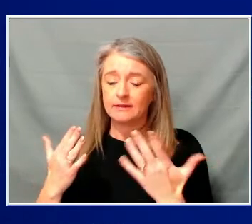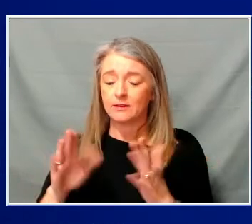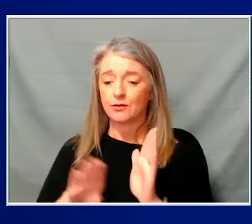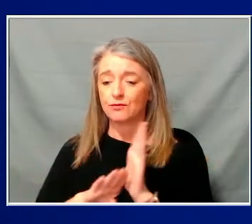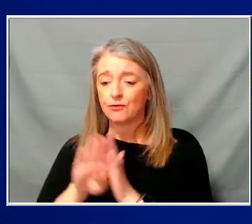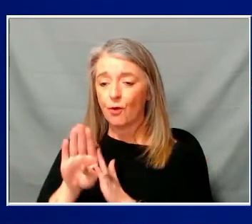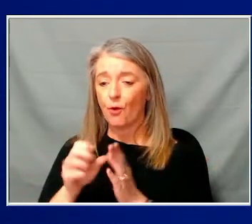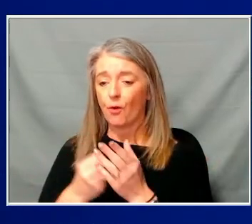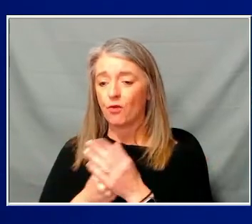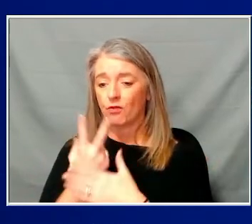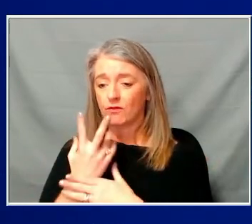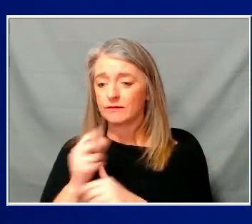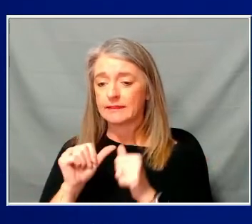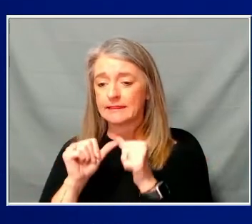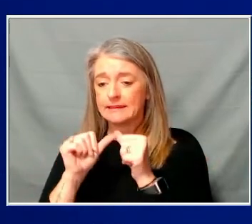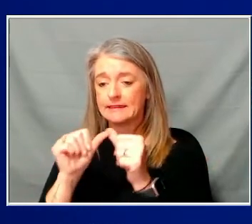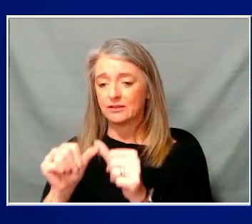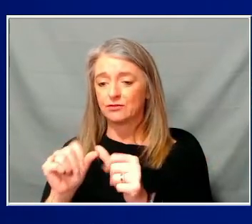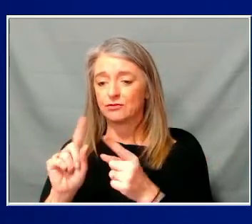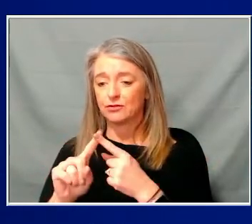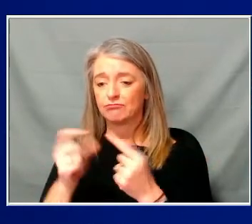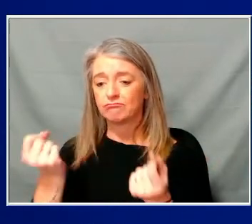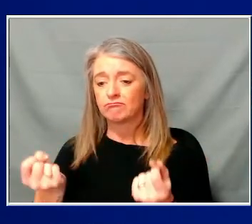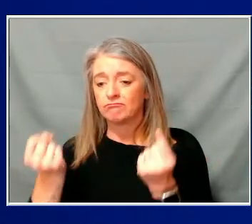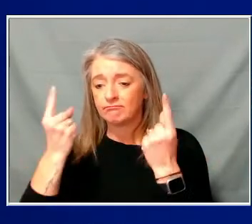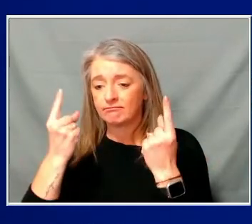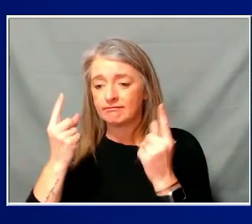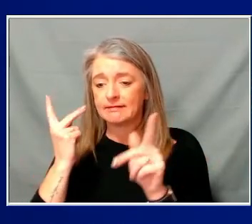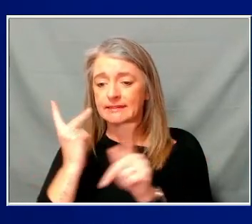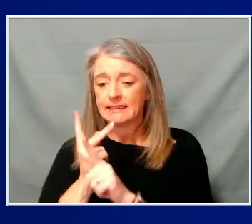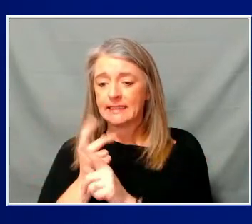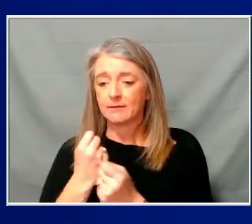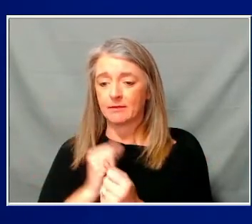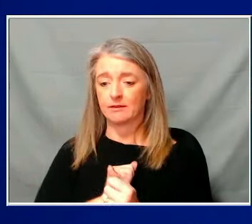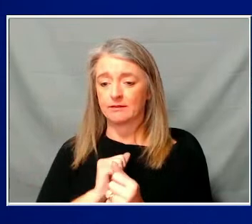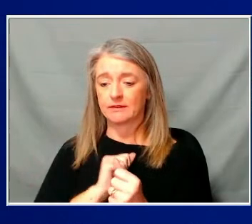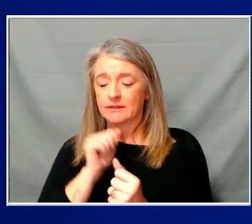And we just have to continue to understand that and keep ourselves not only